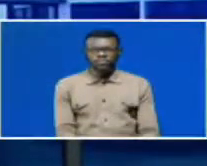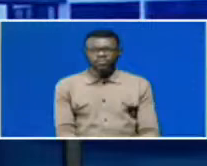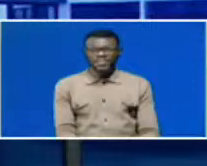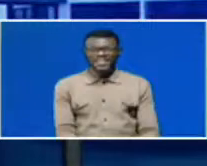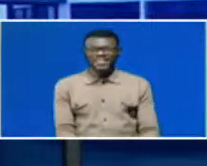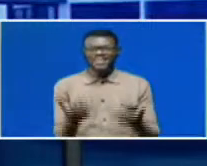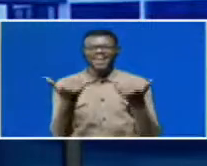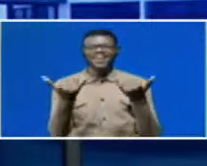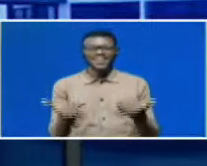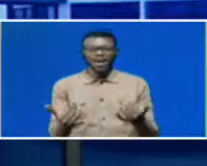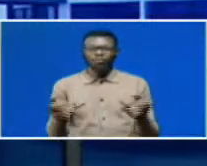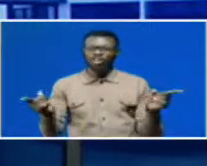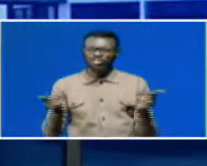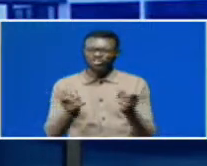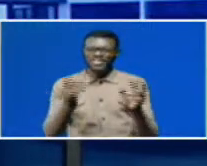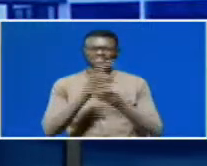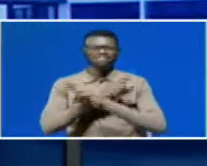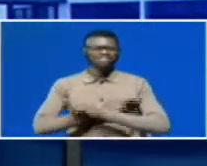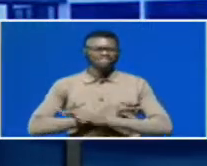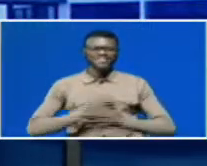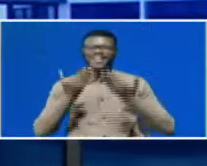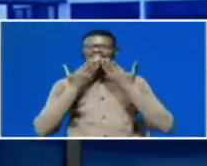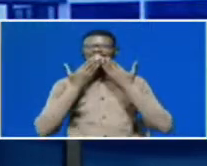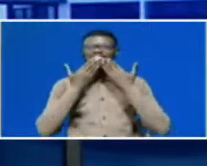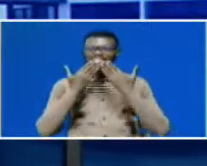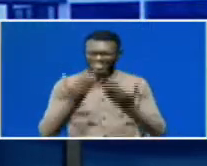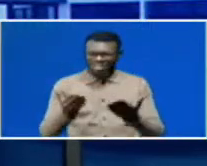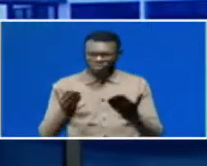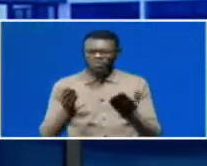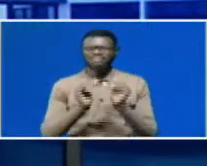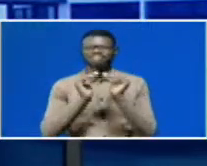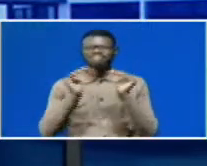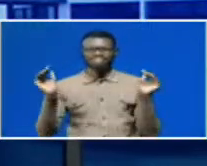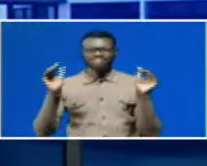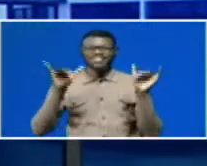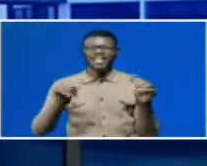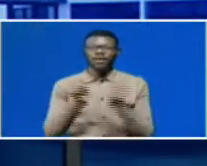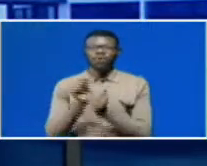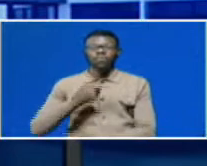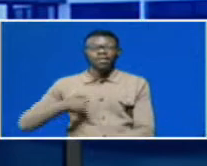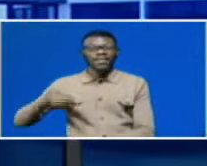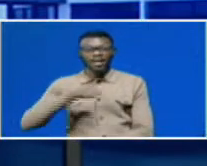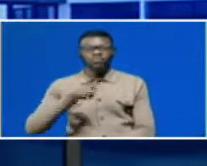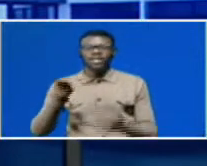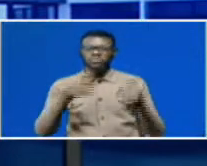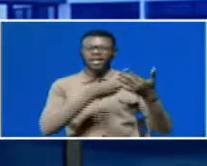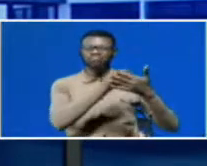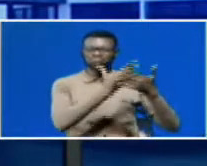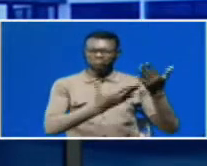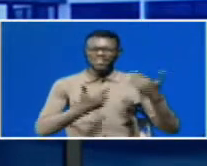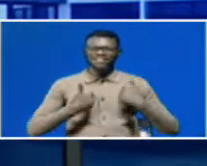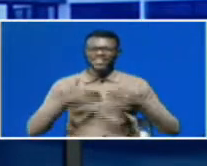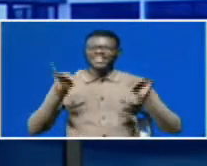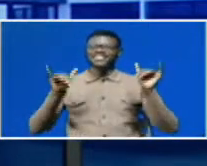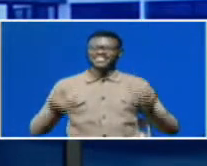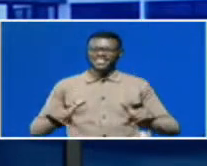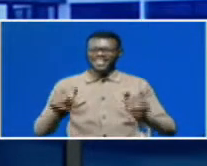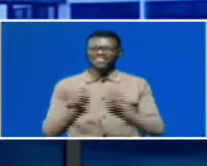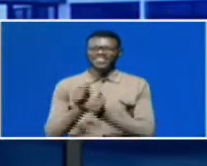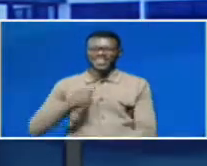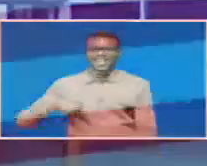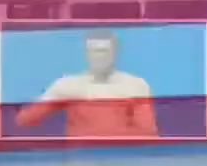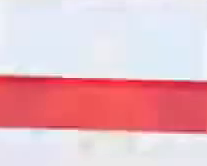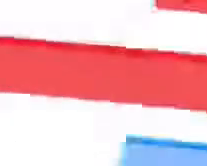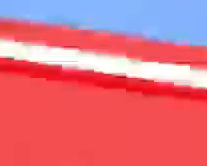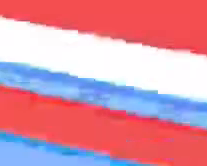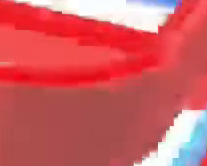And now we're going to take a short break. Thank you so much for taking the time to stay with us. On the other side, we'll bring you more news. So stay tuned to Friday Briefing.